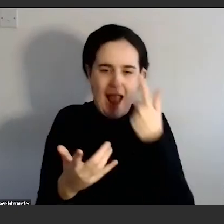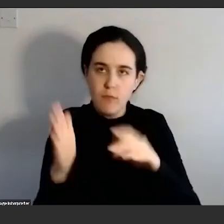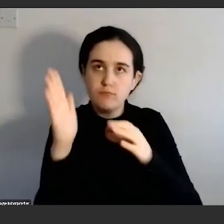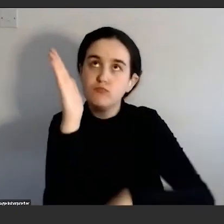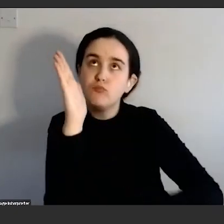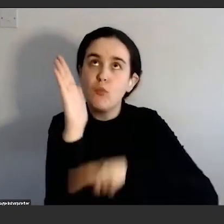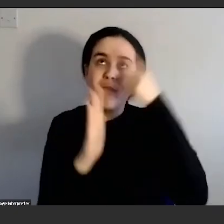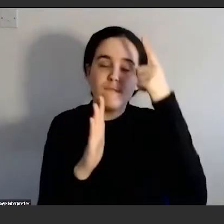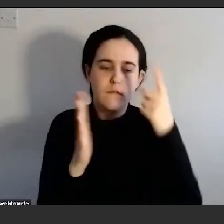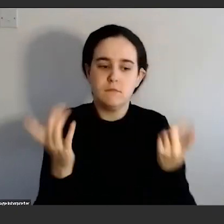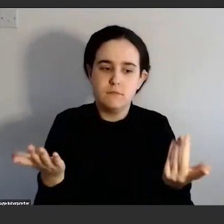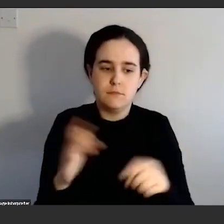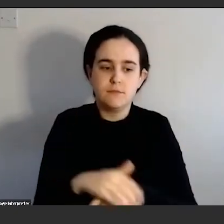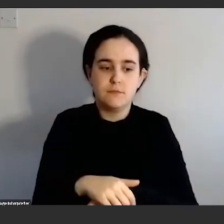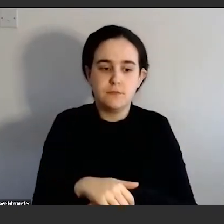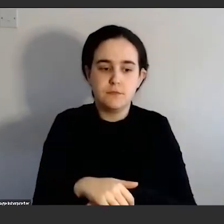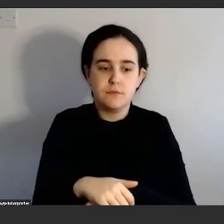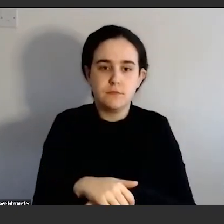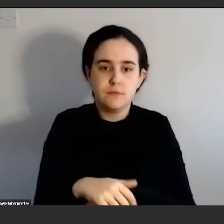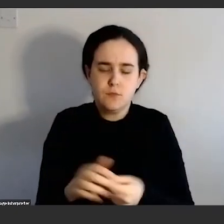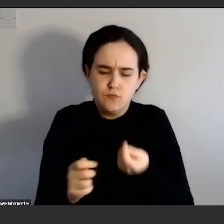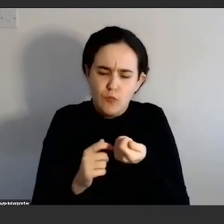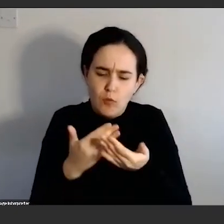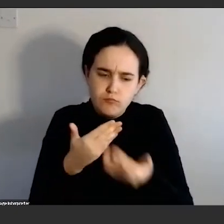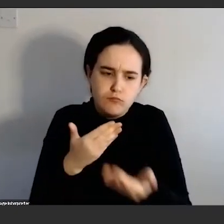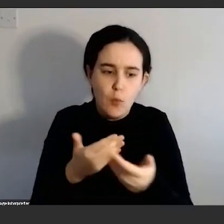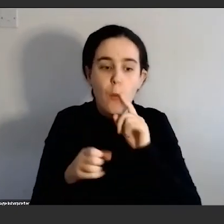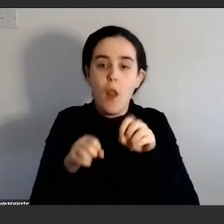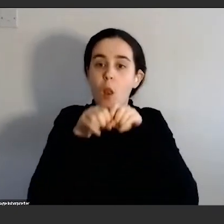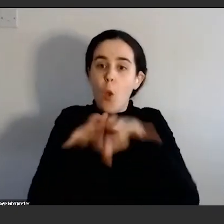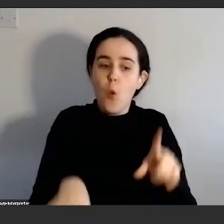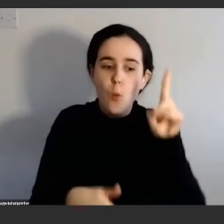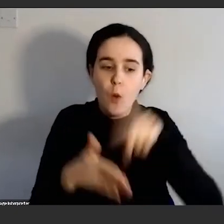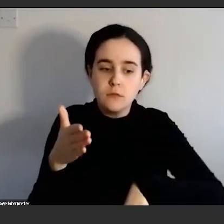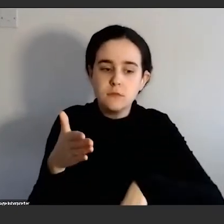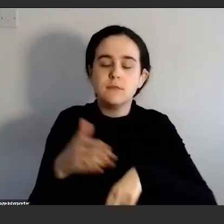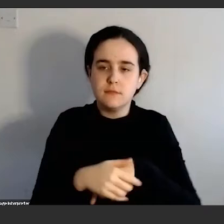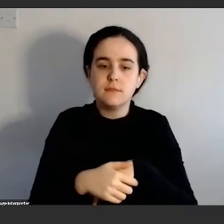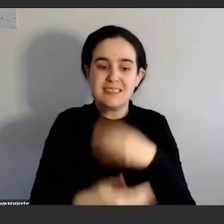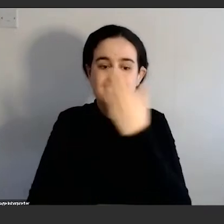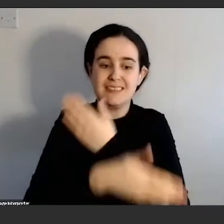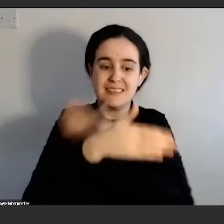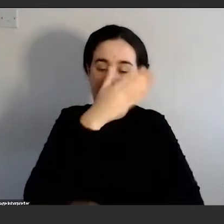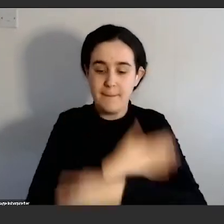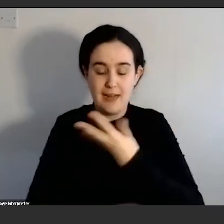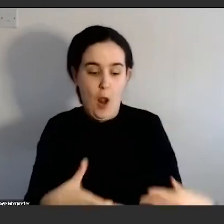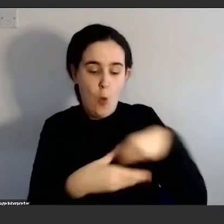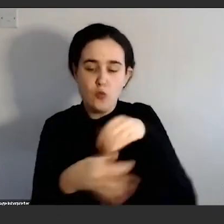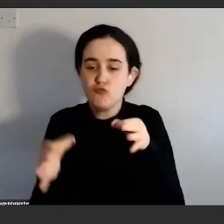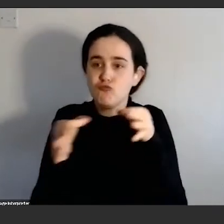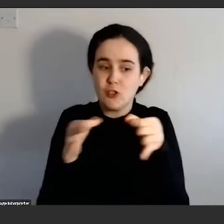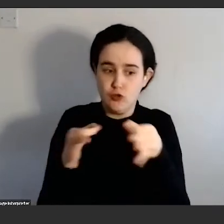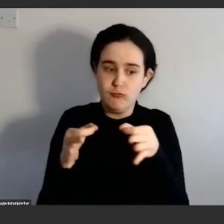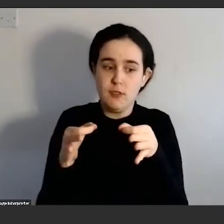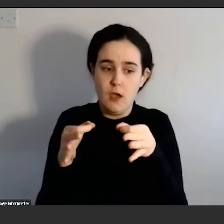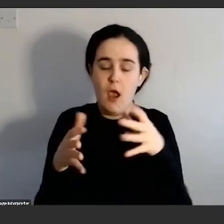on inclusive health. We will emphasise the importance of the voices of people with disabilities and the urgent need for more data and